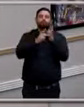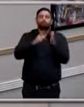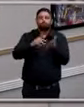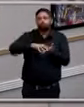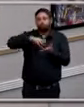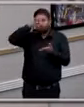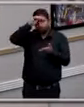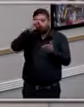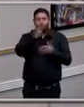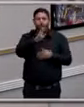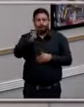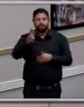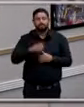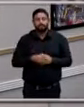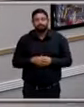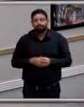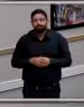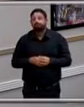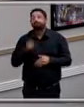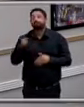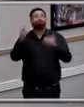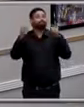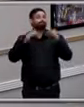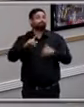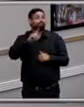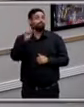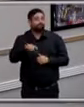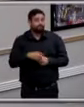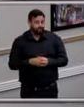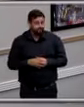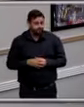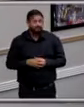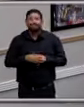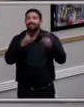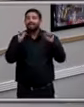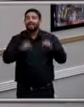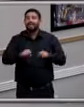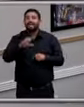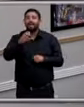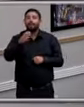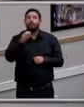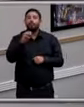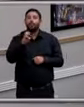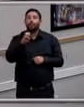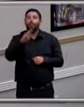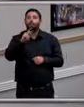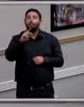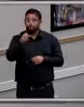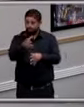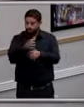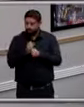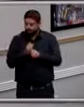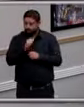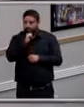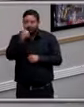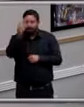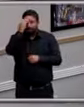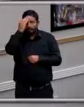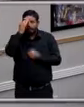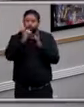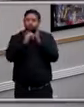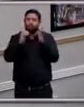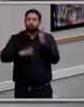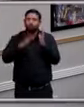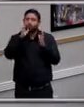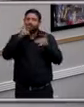out. My next question is, can I still pick up Chromebooks? I was unaware that the students would still need